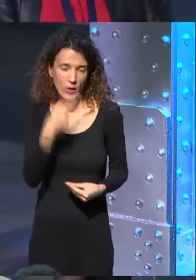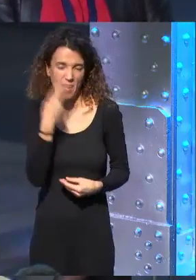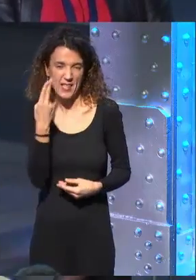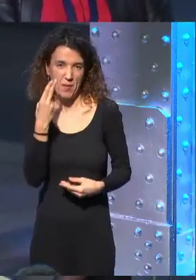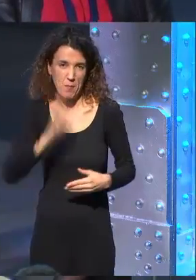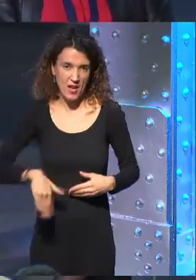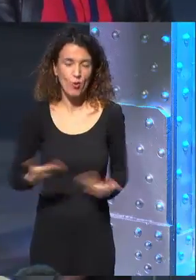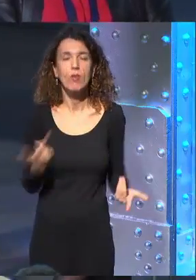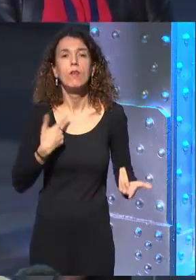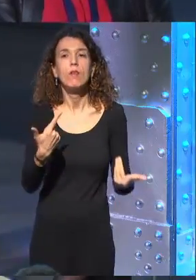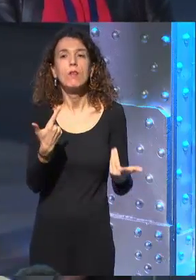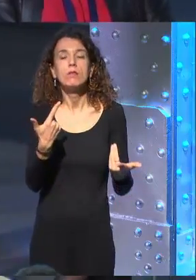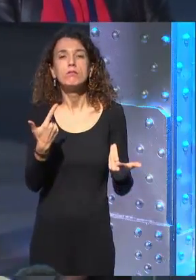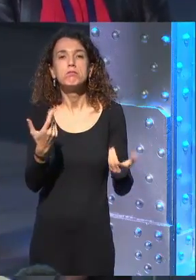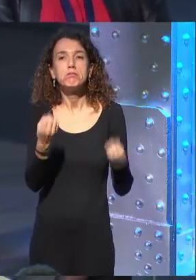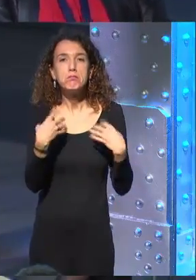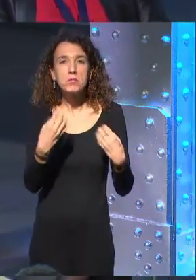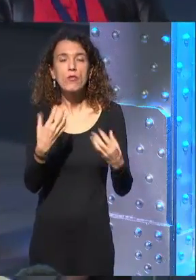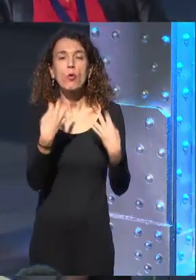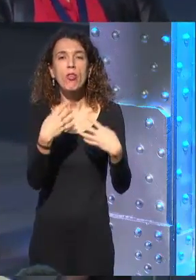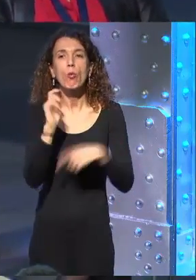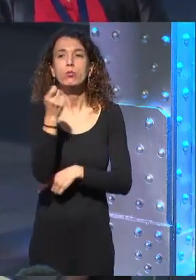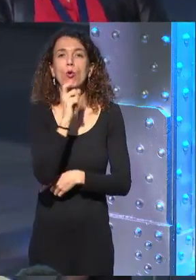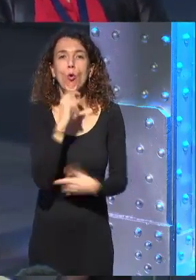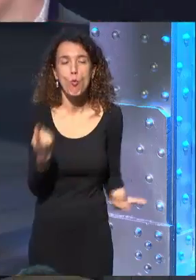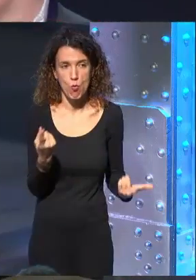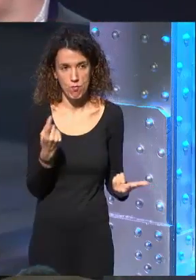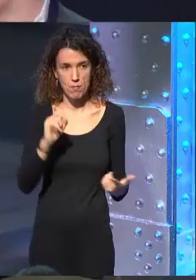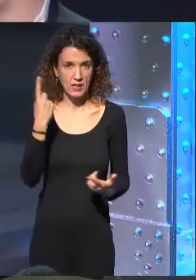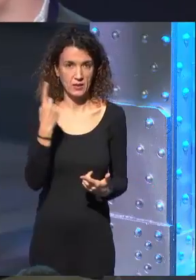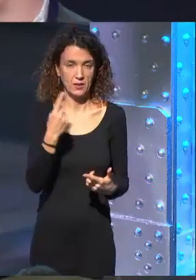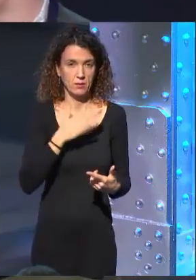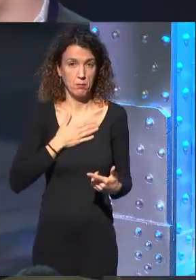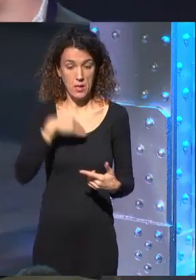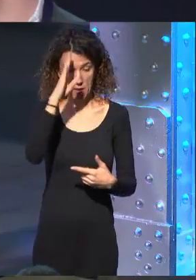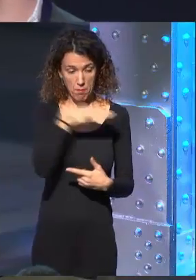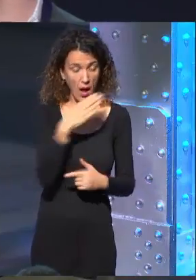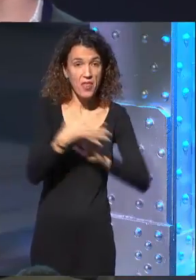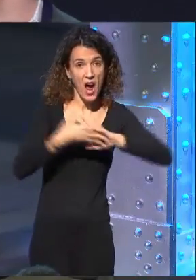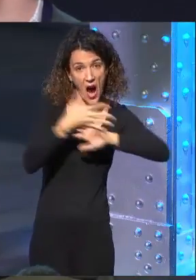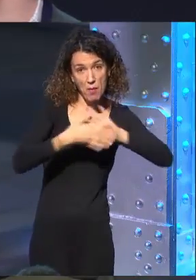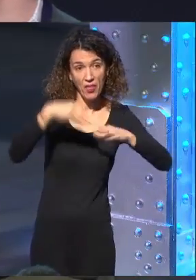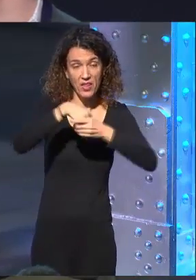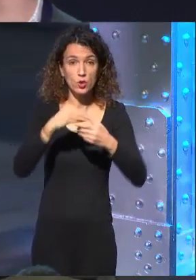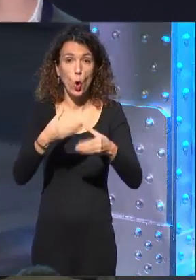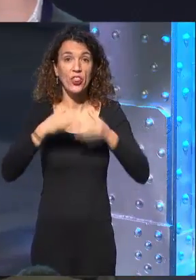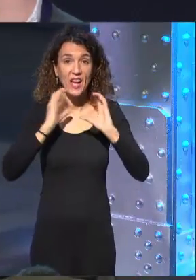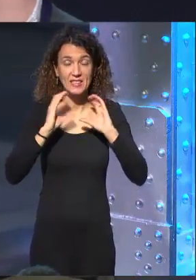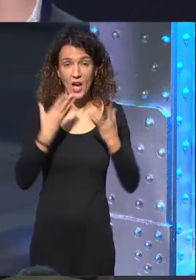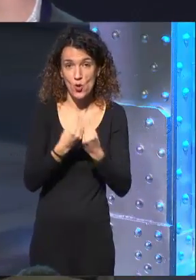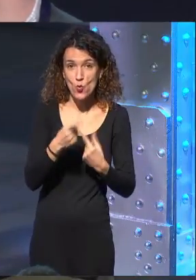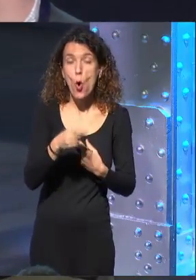about politics, I know that you're not very interested in that, but the information that you get, where do you get it? Maybe